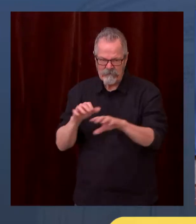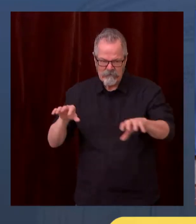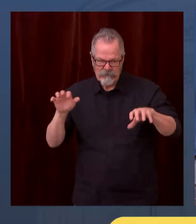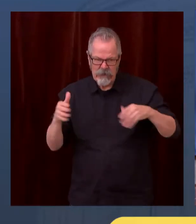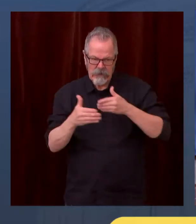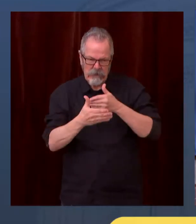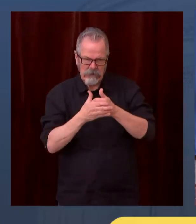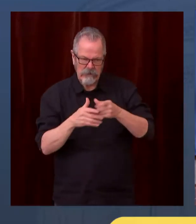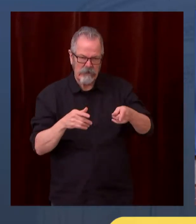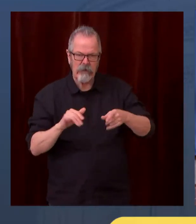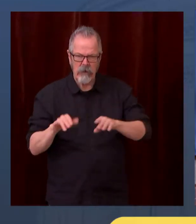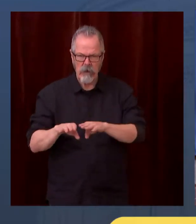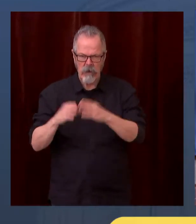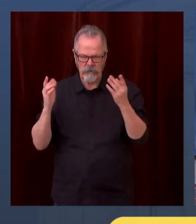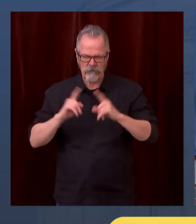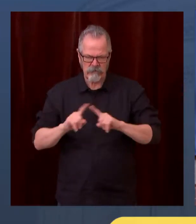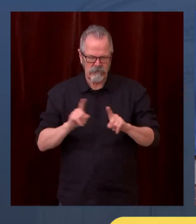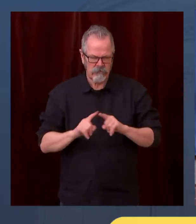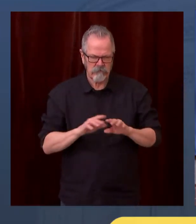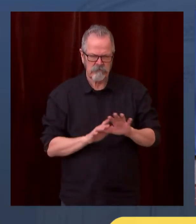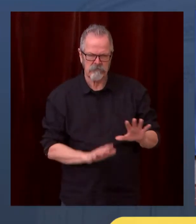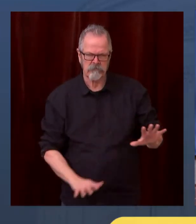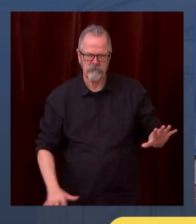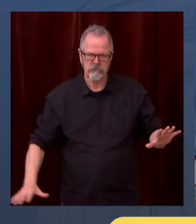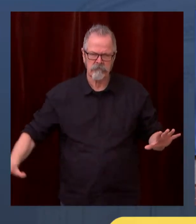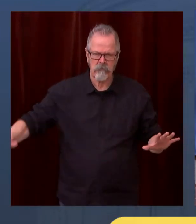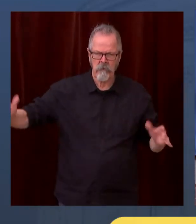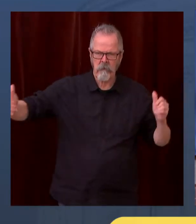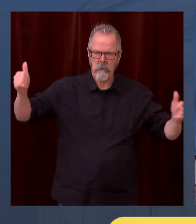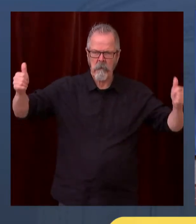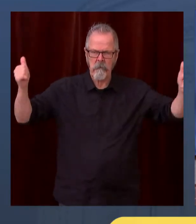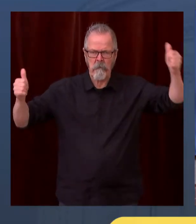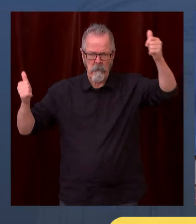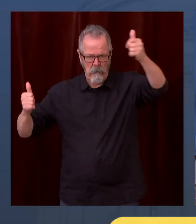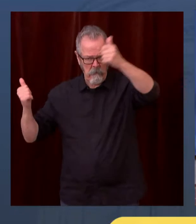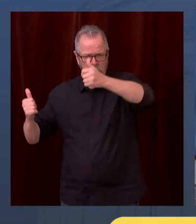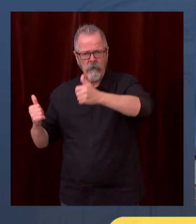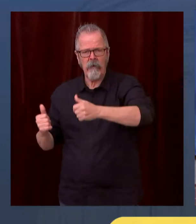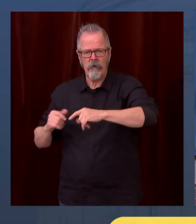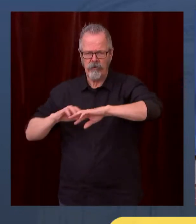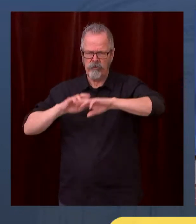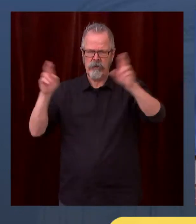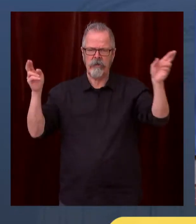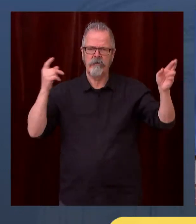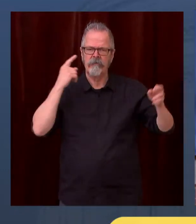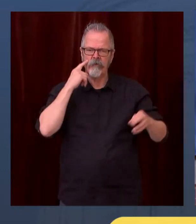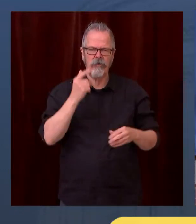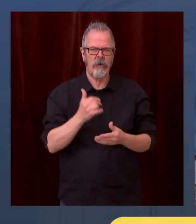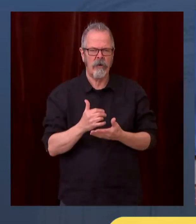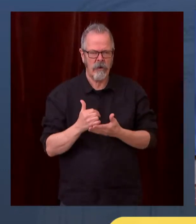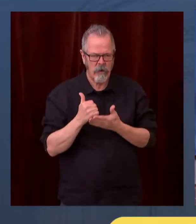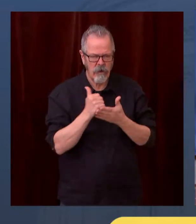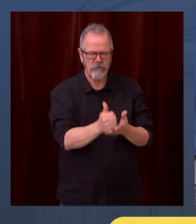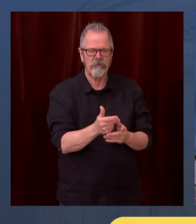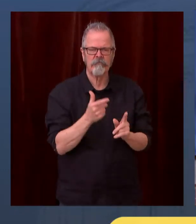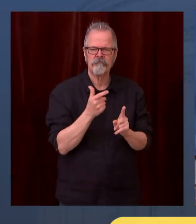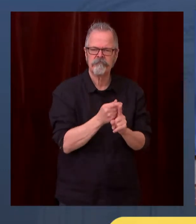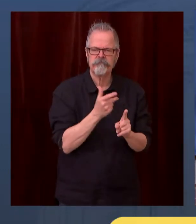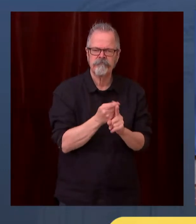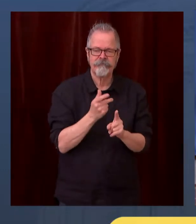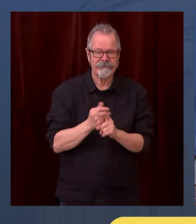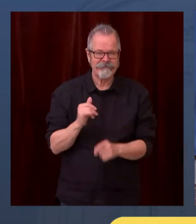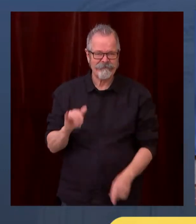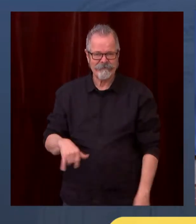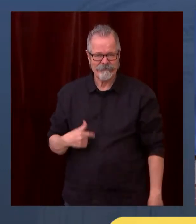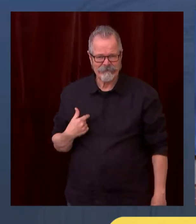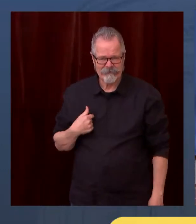access by bringing in additional industries, if you will, for providing that. And the department tries to